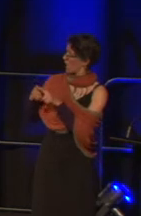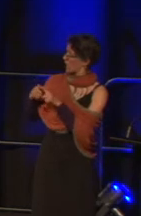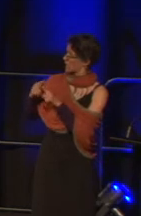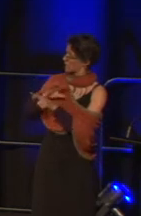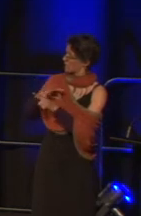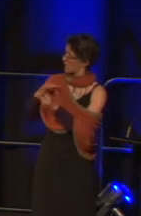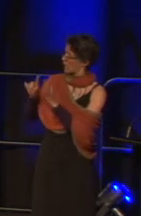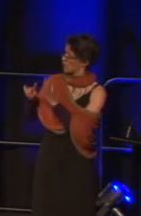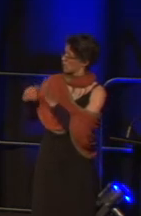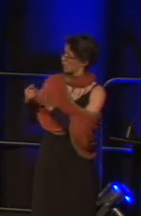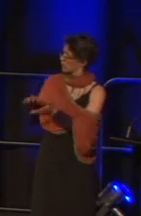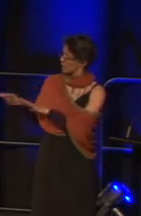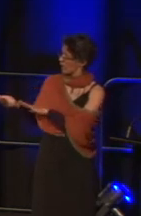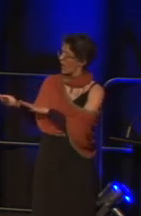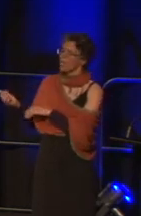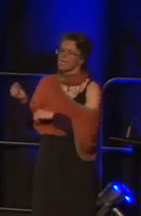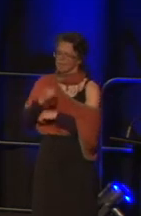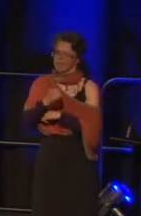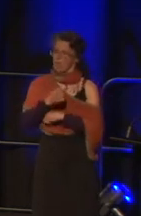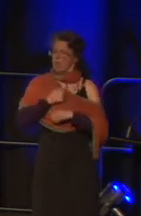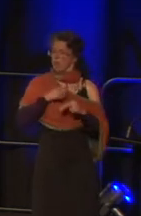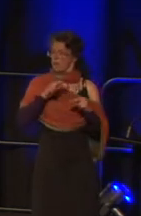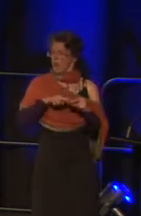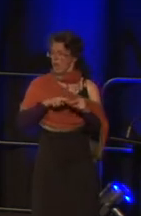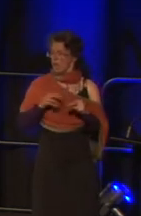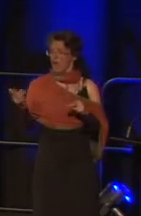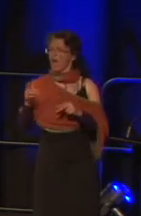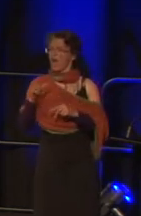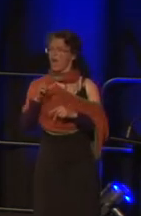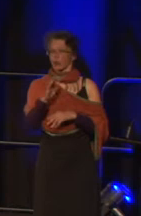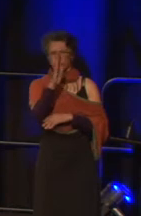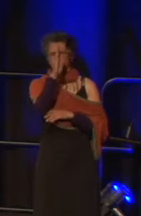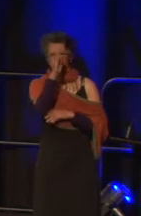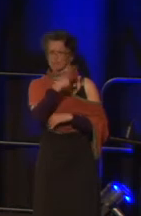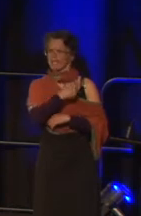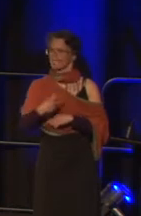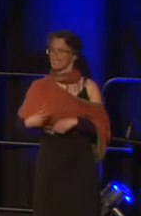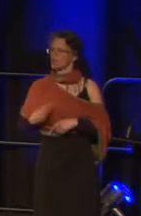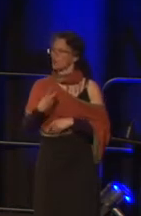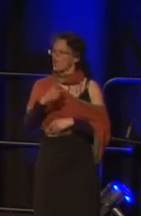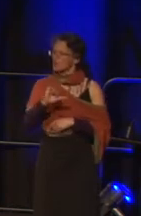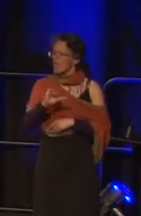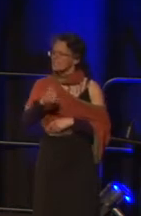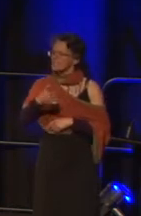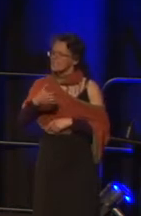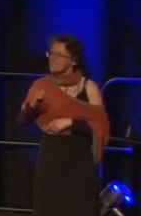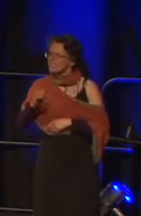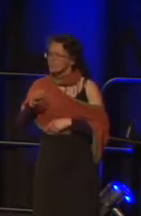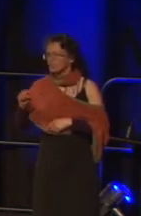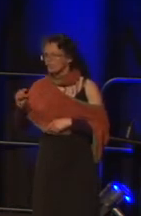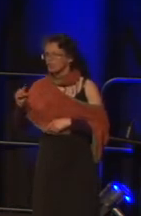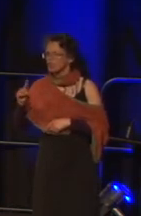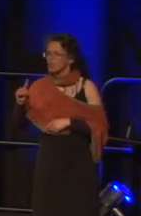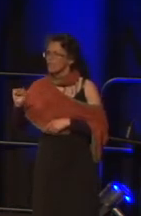back a little further than that, because my father was a candidate for Social Credit in the 1960s, 1960 and